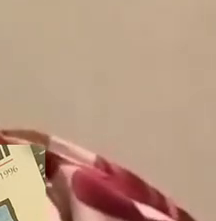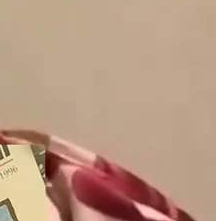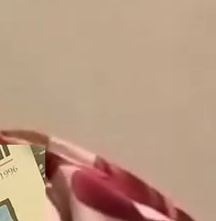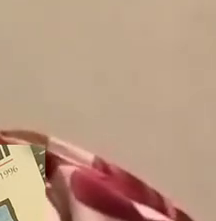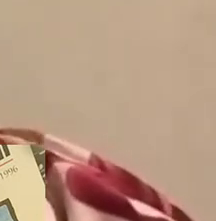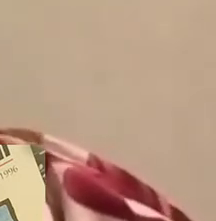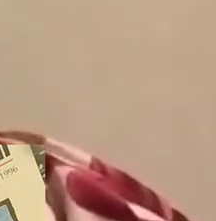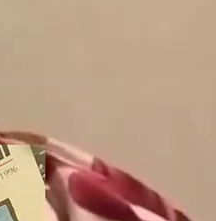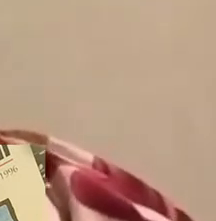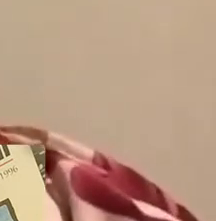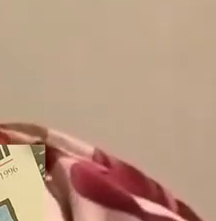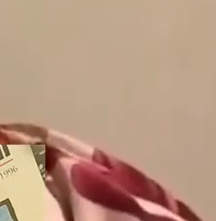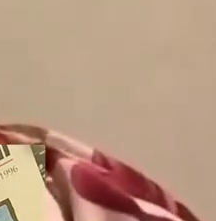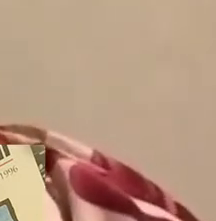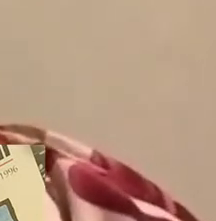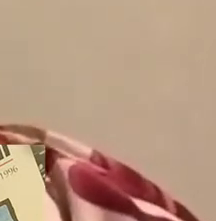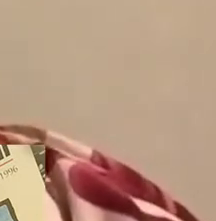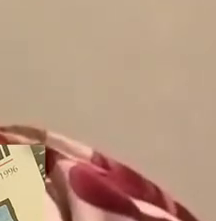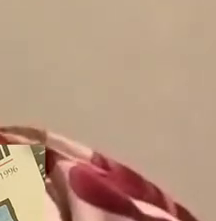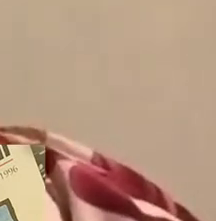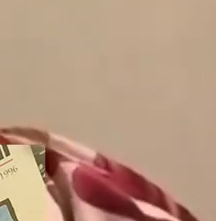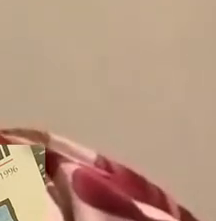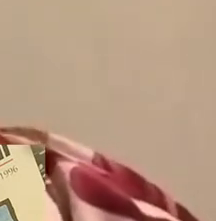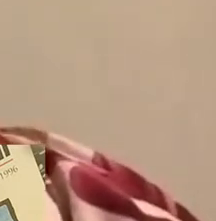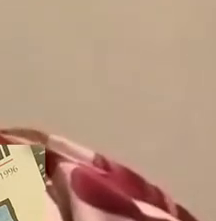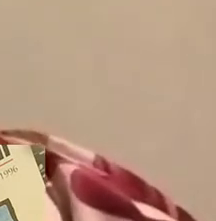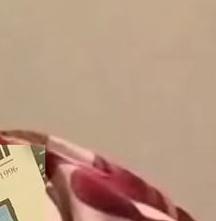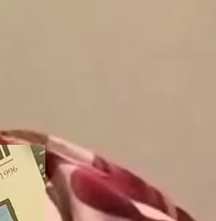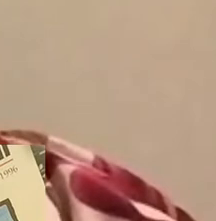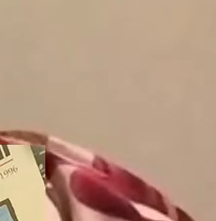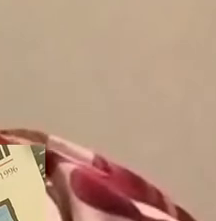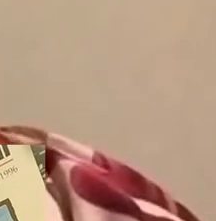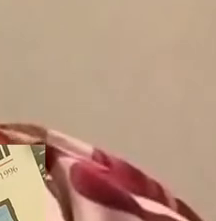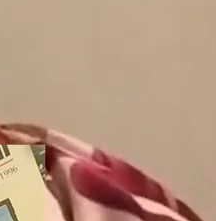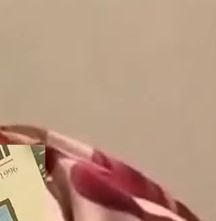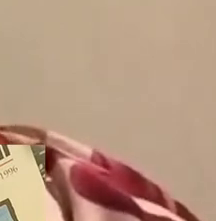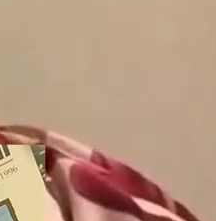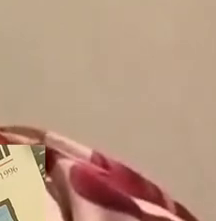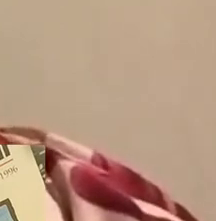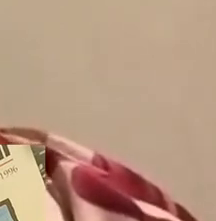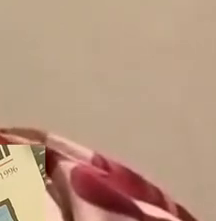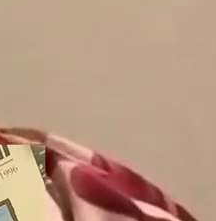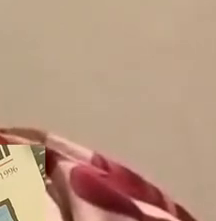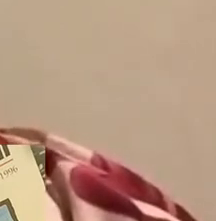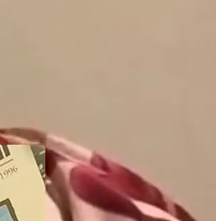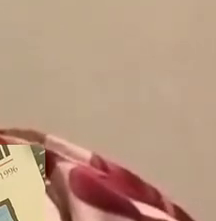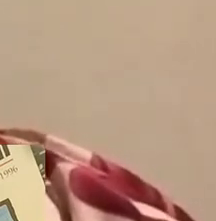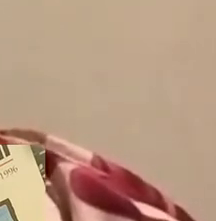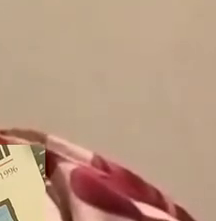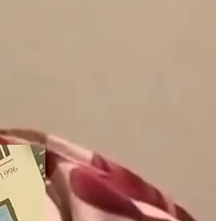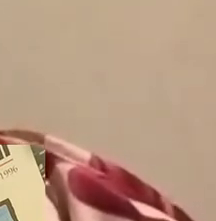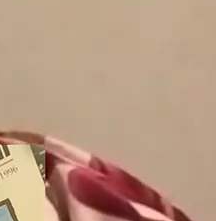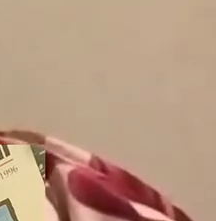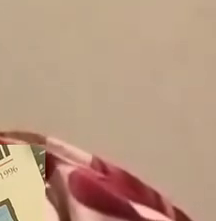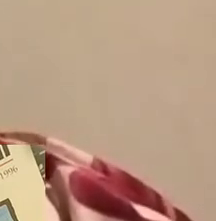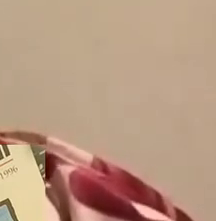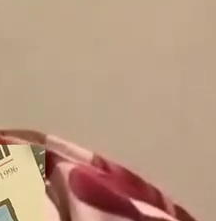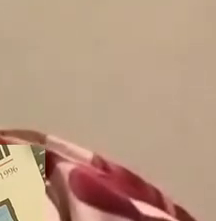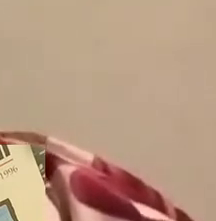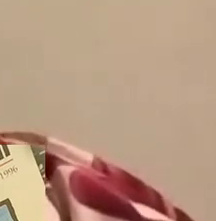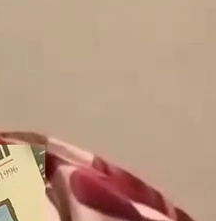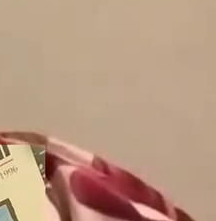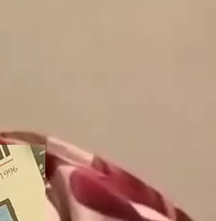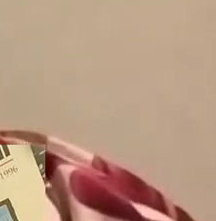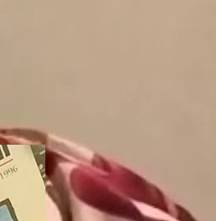Assembly for approval in terms of section 46 of section 4A of the regulation of interception of communications and